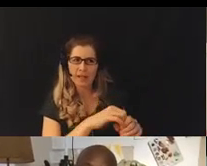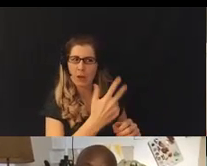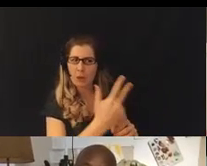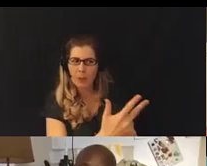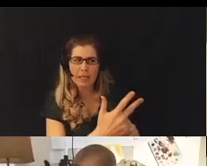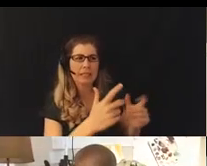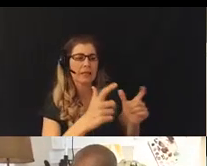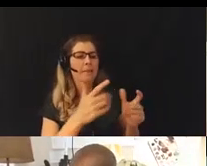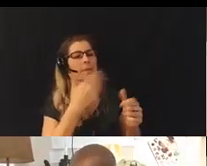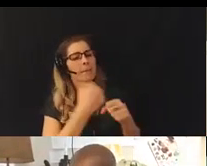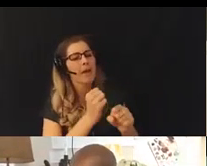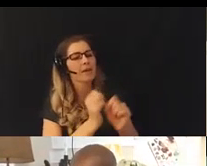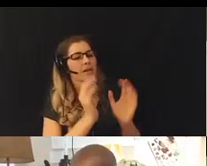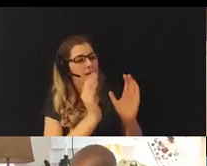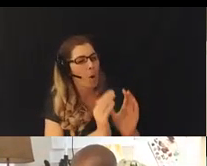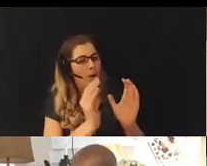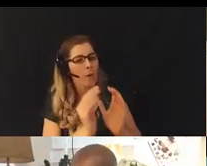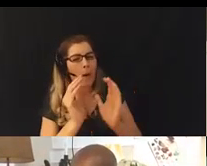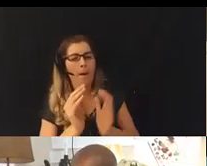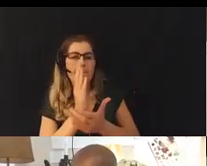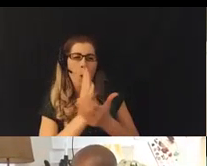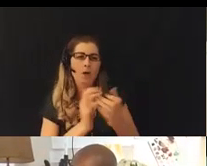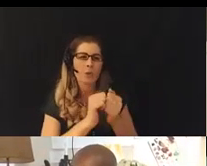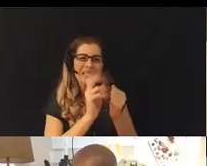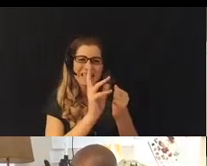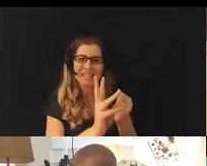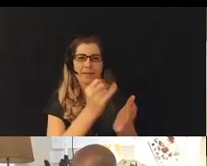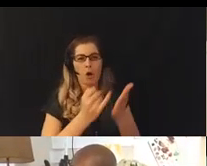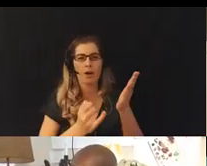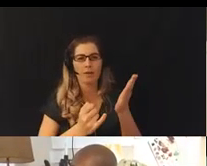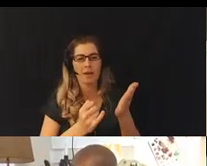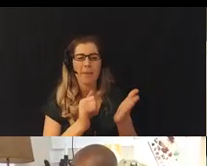pieces in six, right? Those conversations might happen, but very rarely